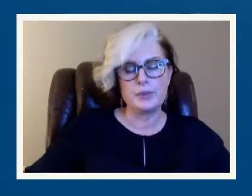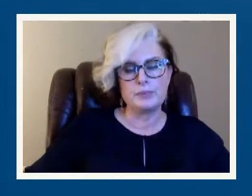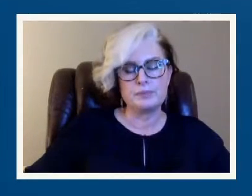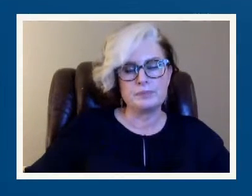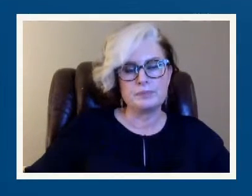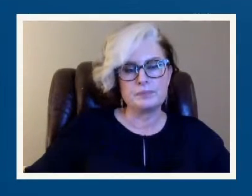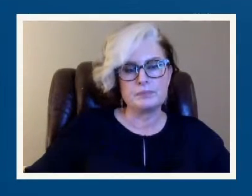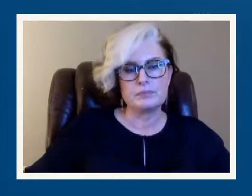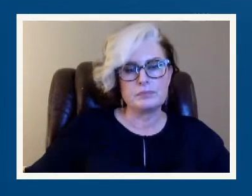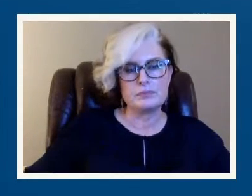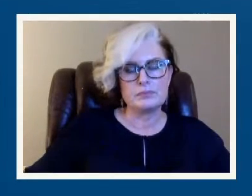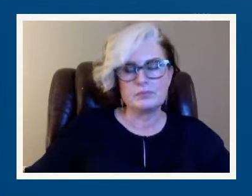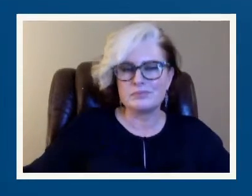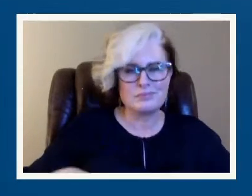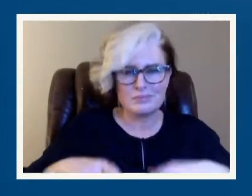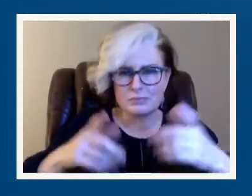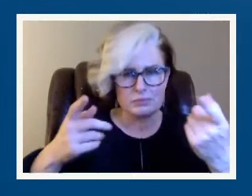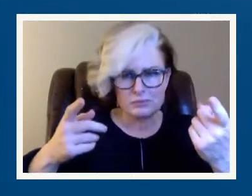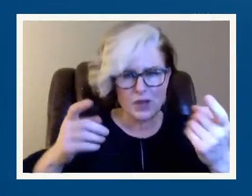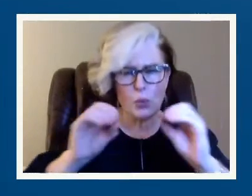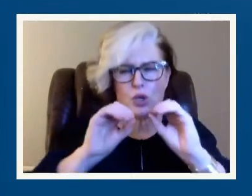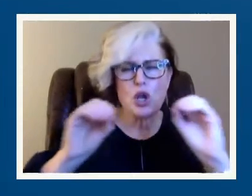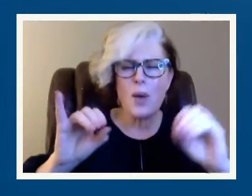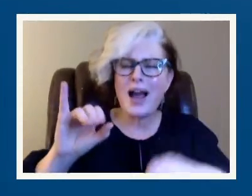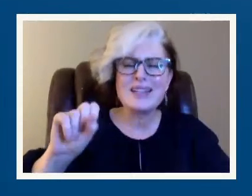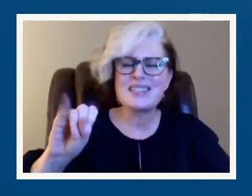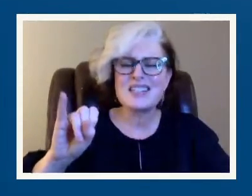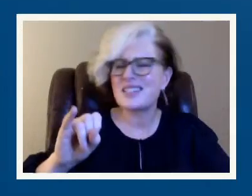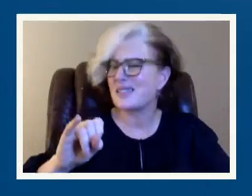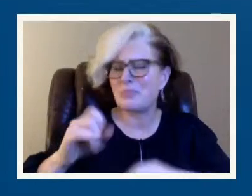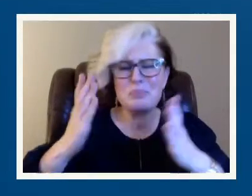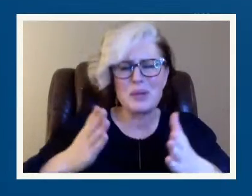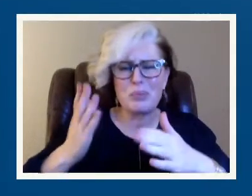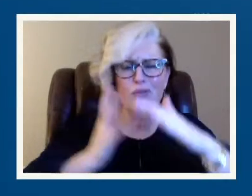It turned out there were no ISIS fighters pouring across the border.